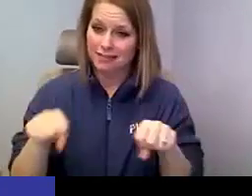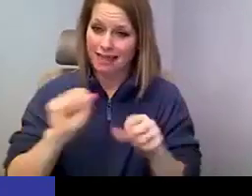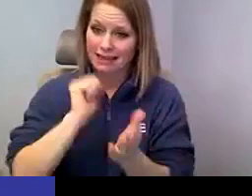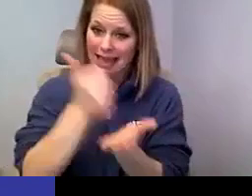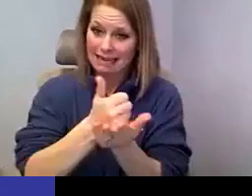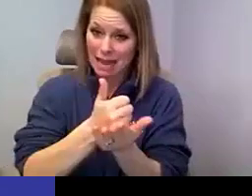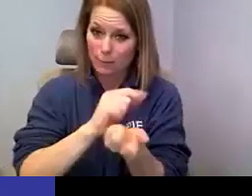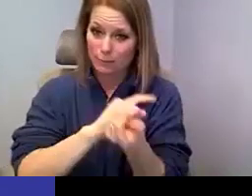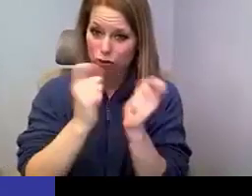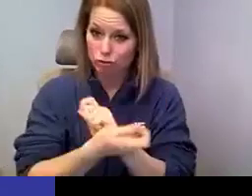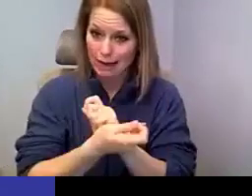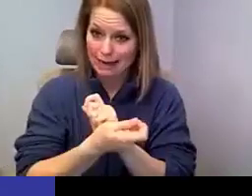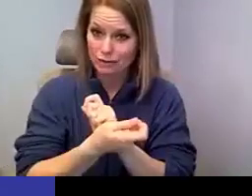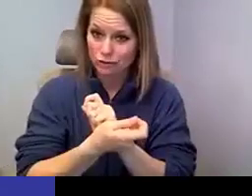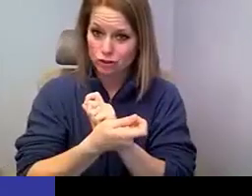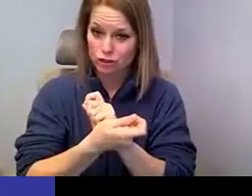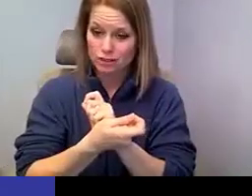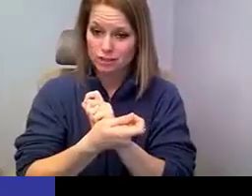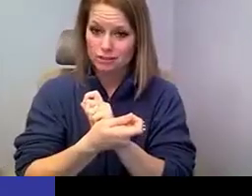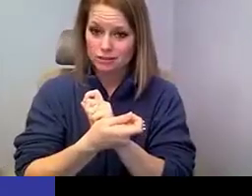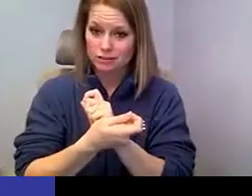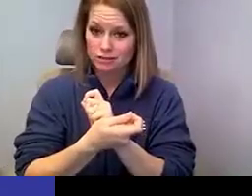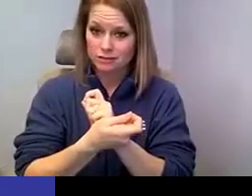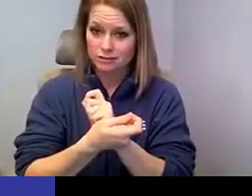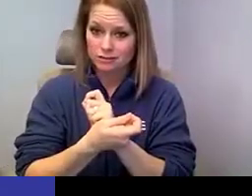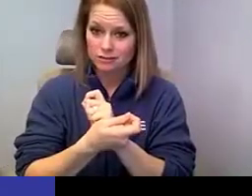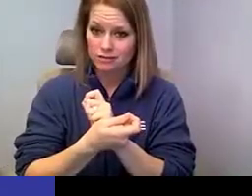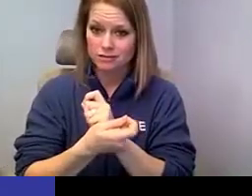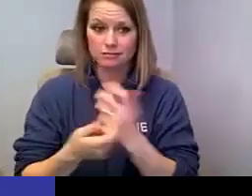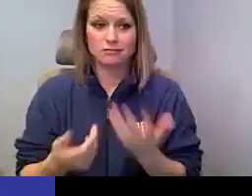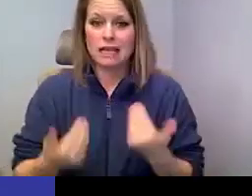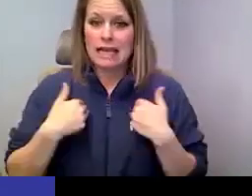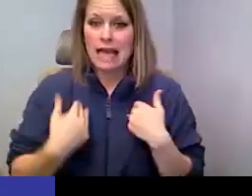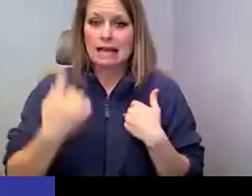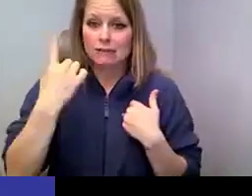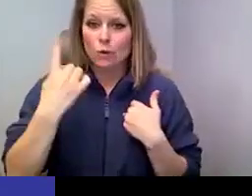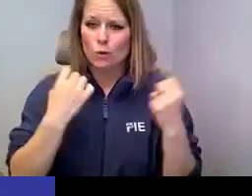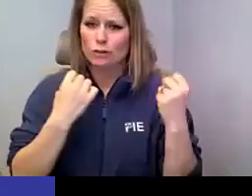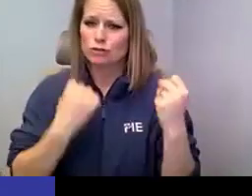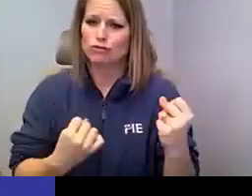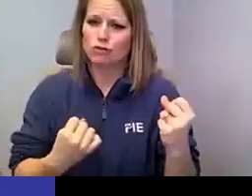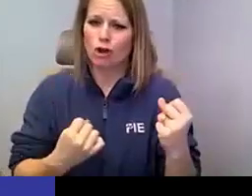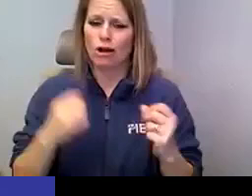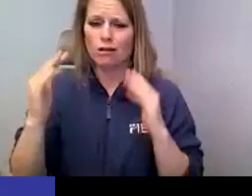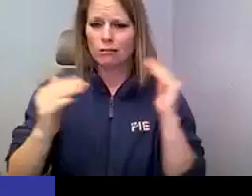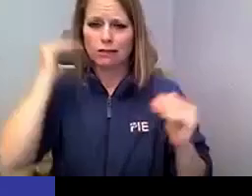is and improve their resilience is having one strong adult relationship